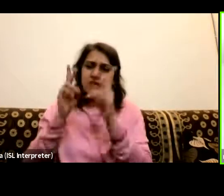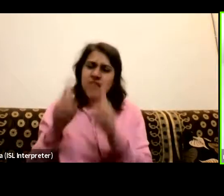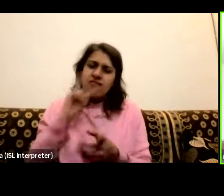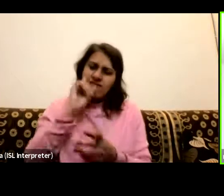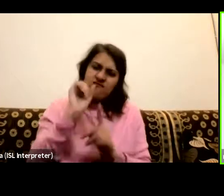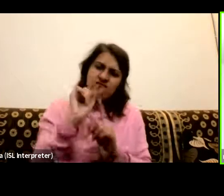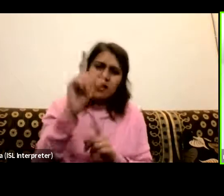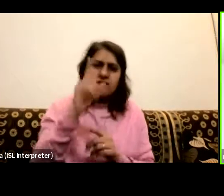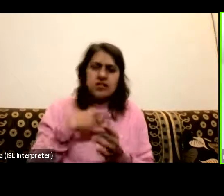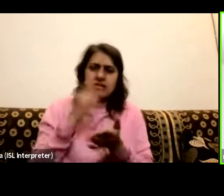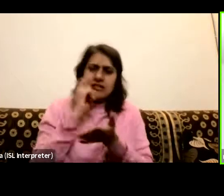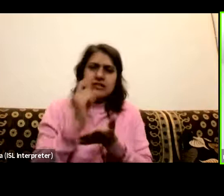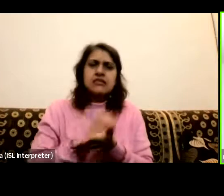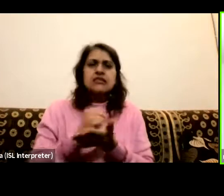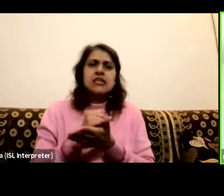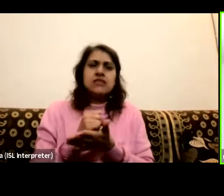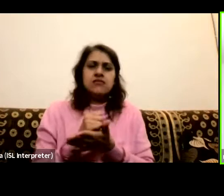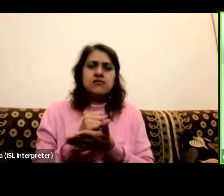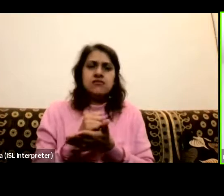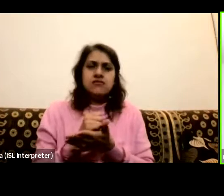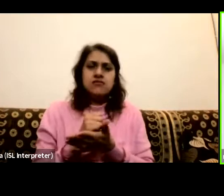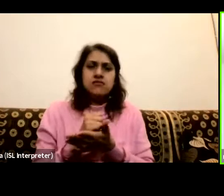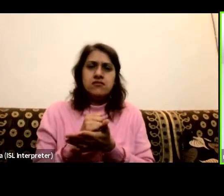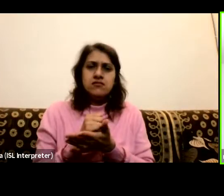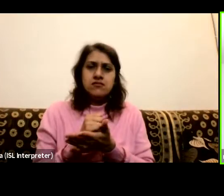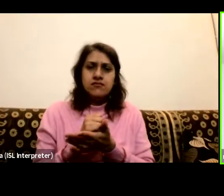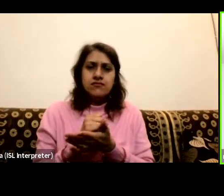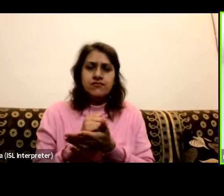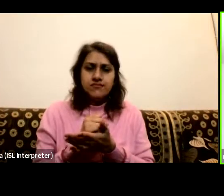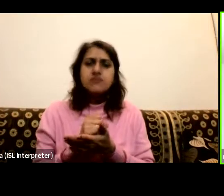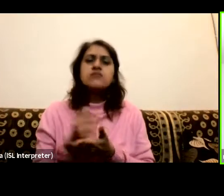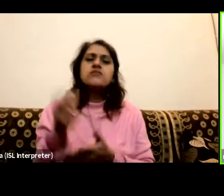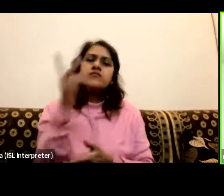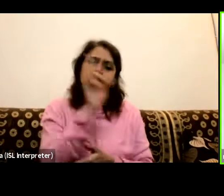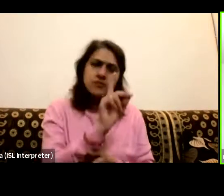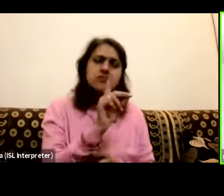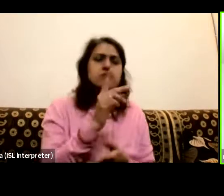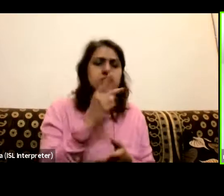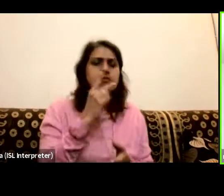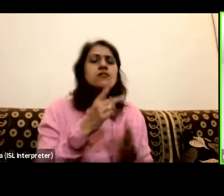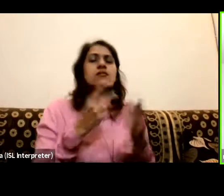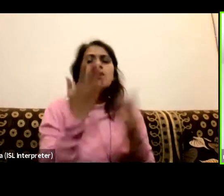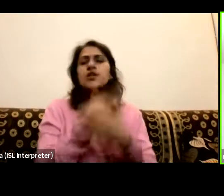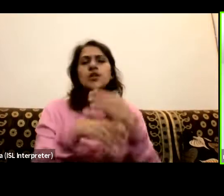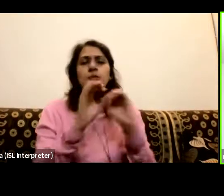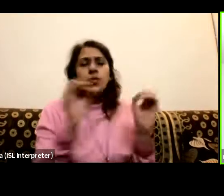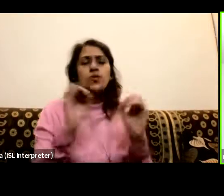do. And then look at all the other children who are not in school.